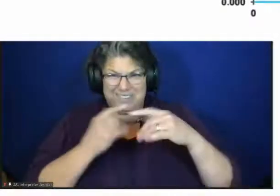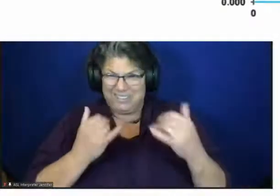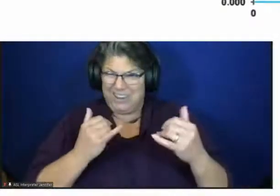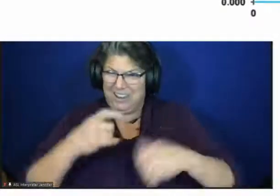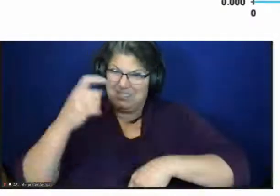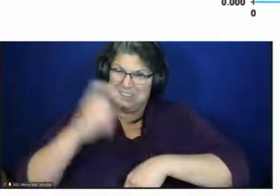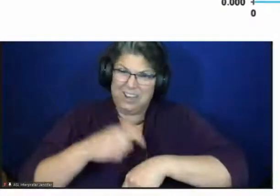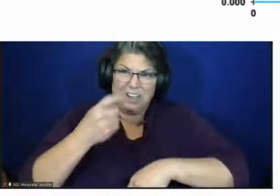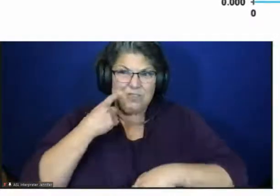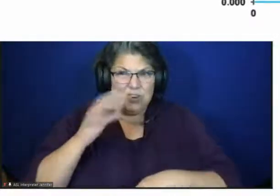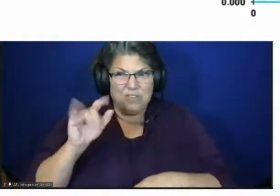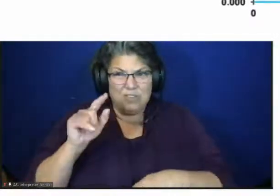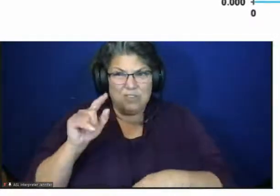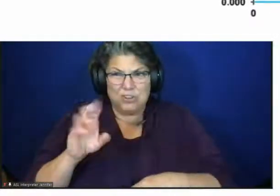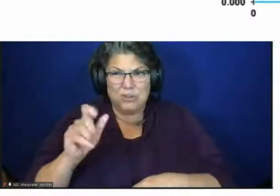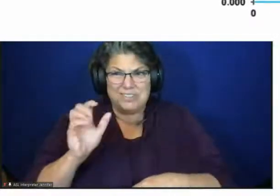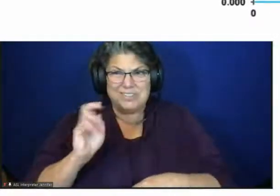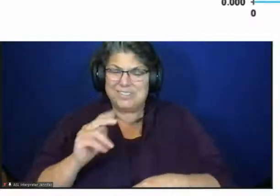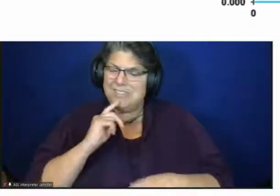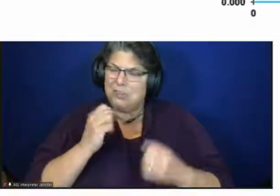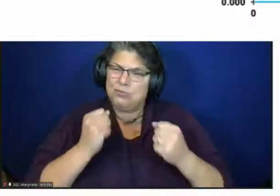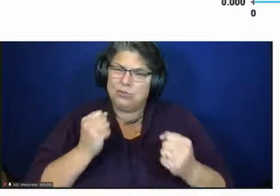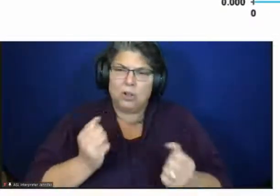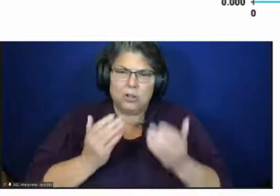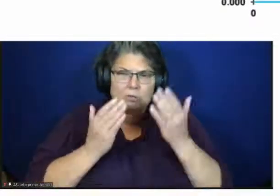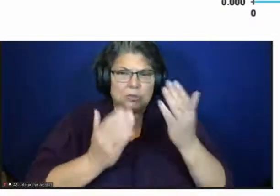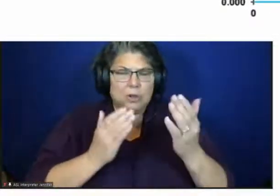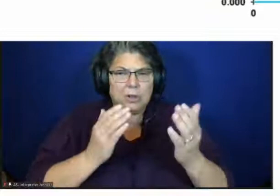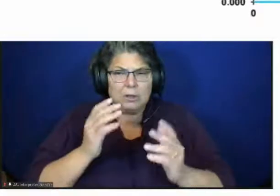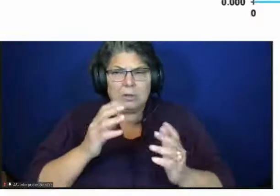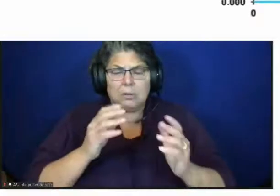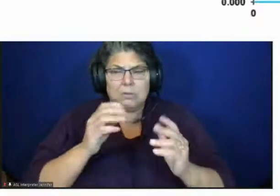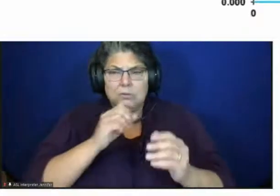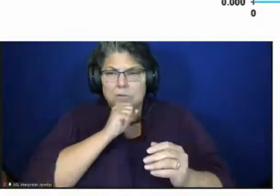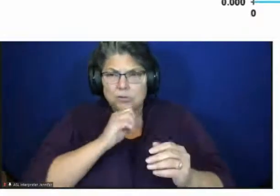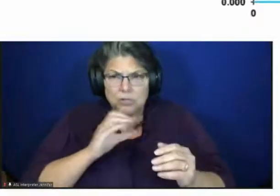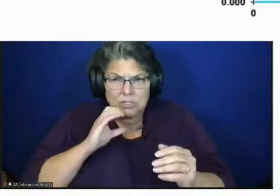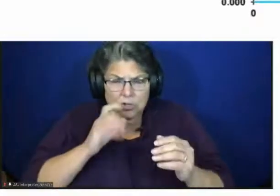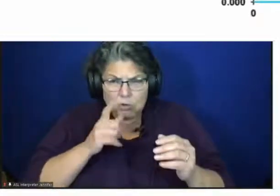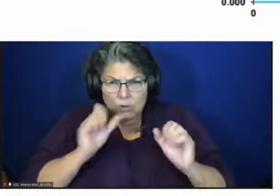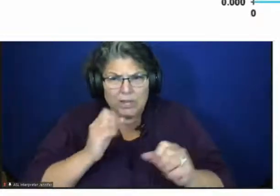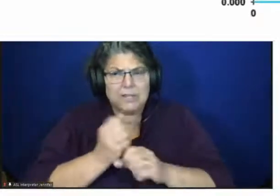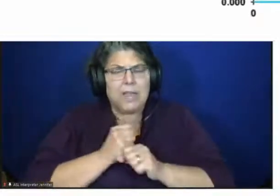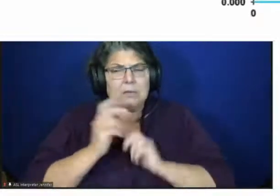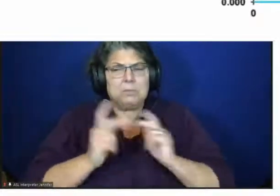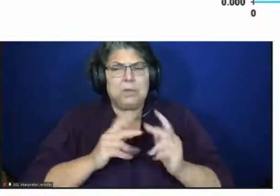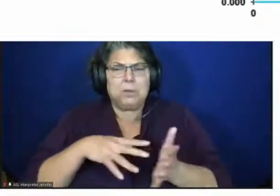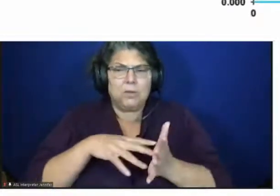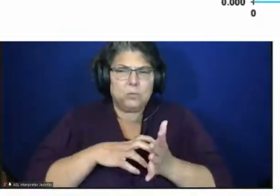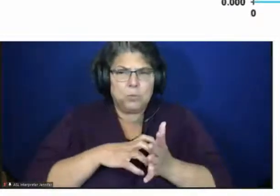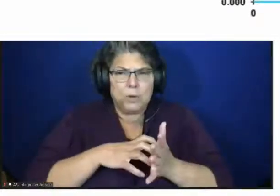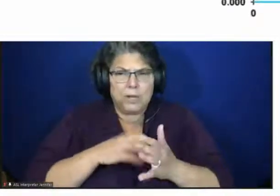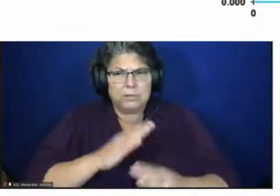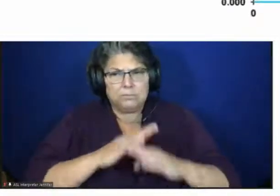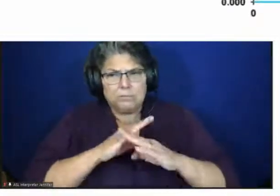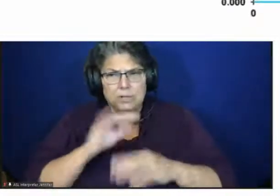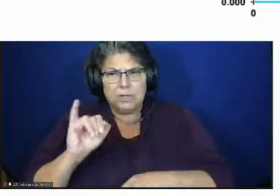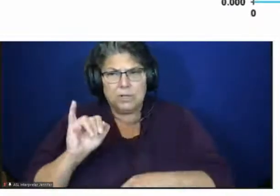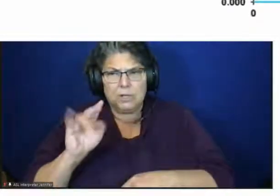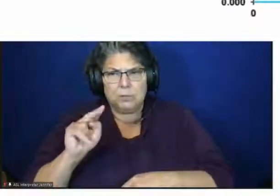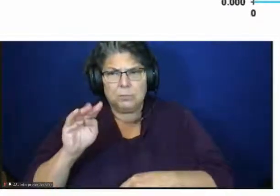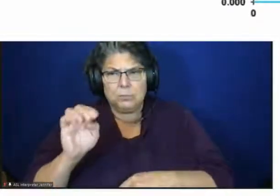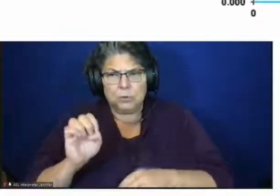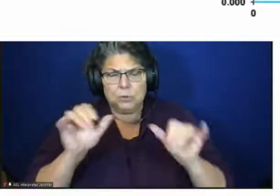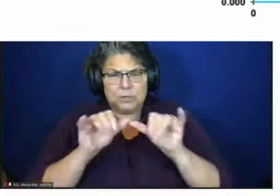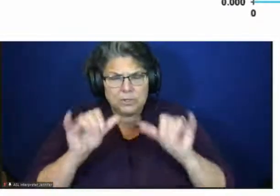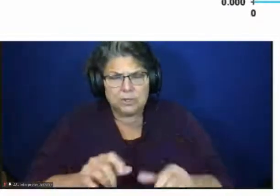that eligible seniors and immunocompromised people and those with higher risk due to occupational